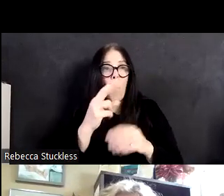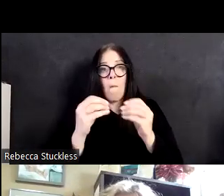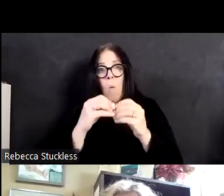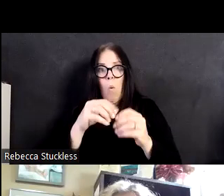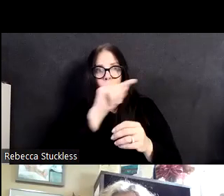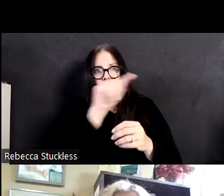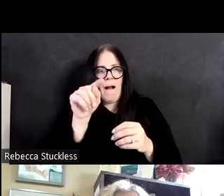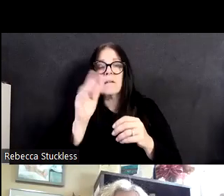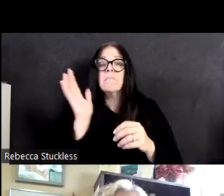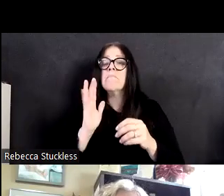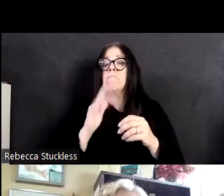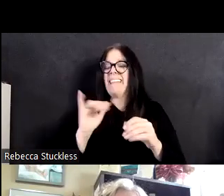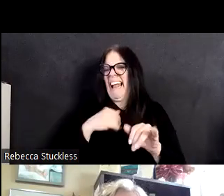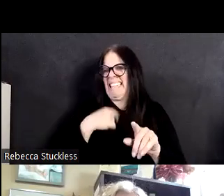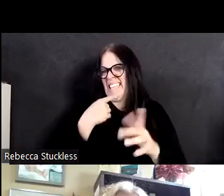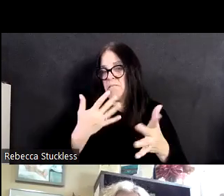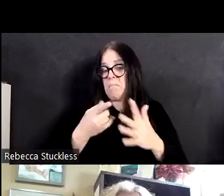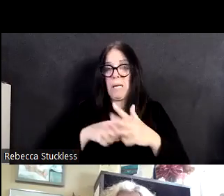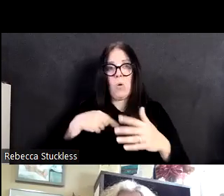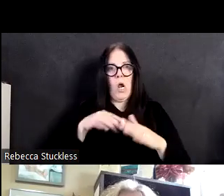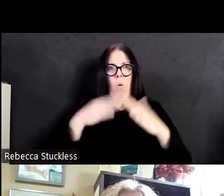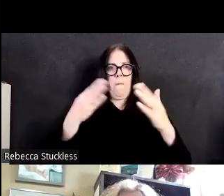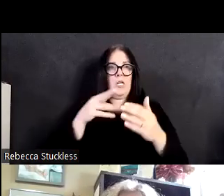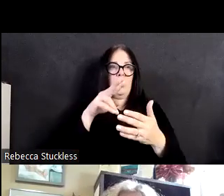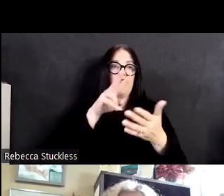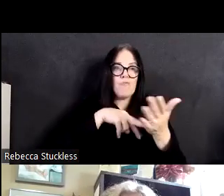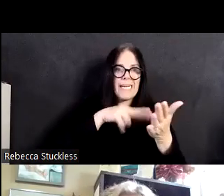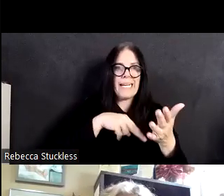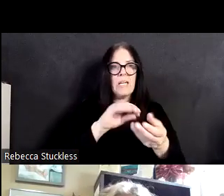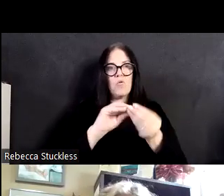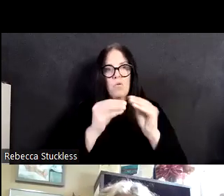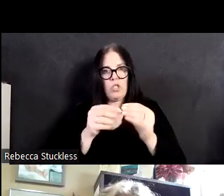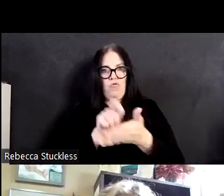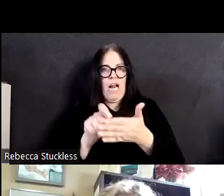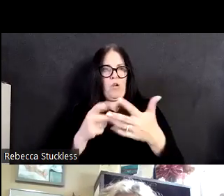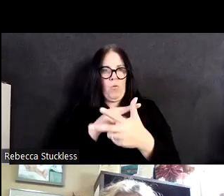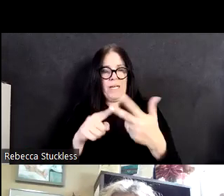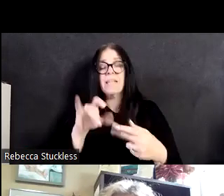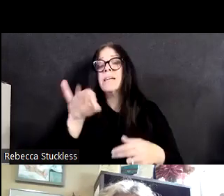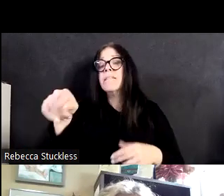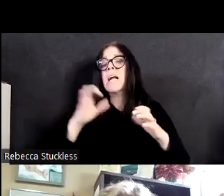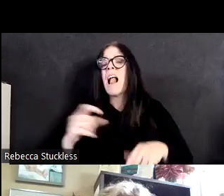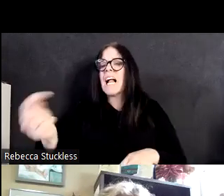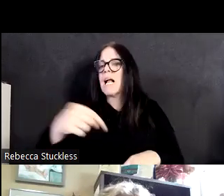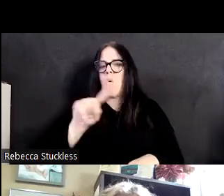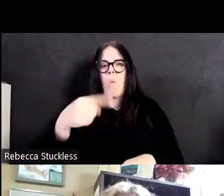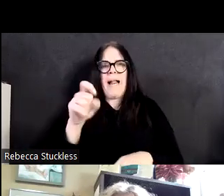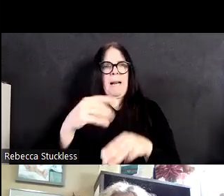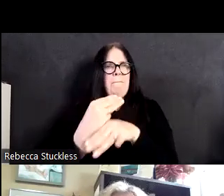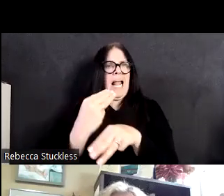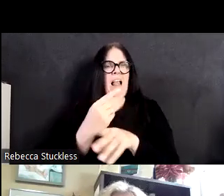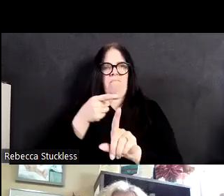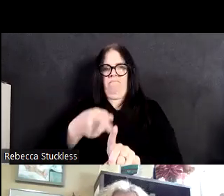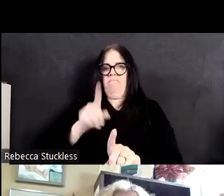writing. If we have a client coming in who just needs numeracy, they just need a math course to get